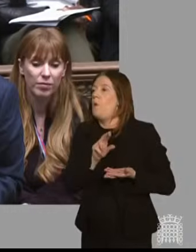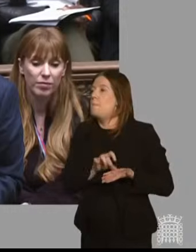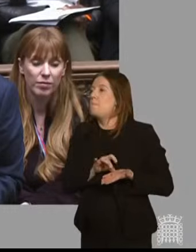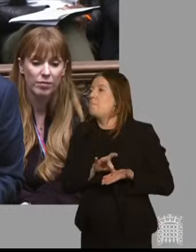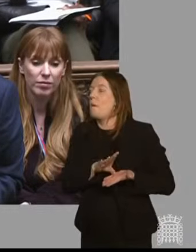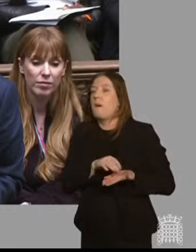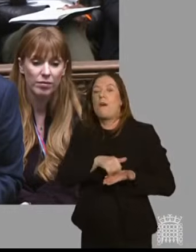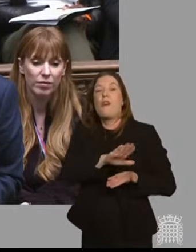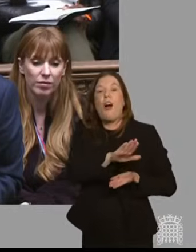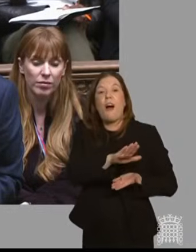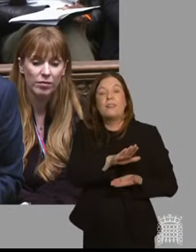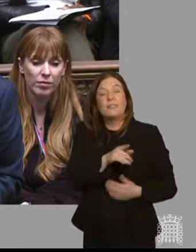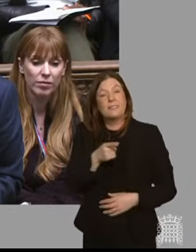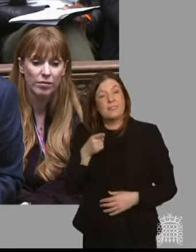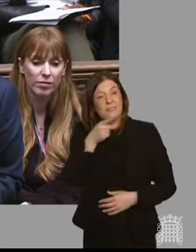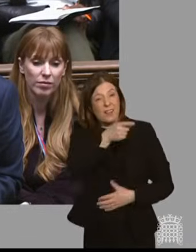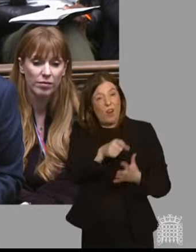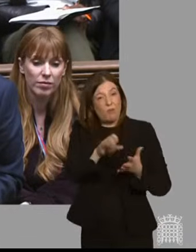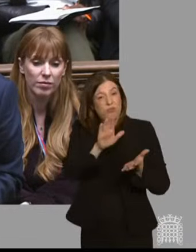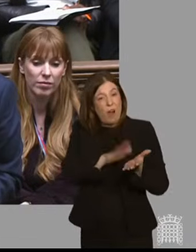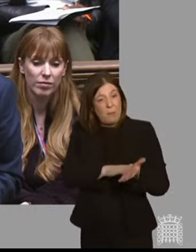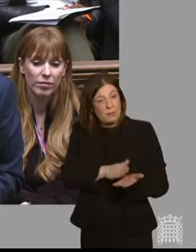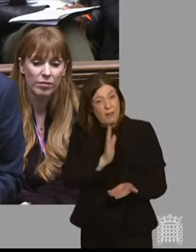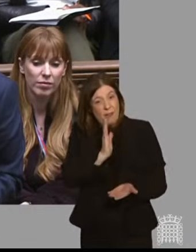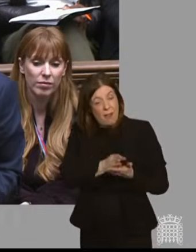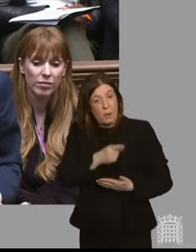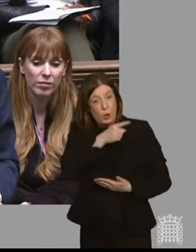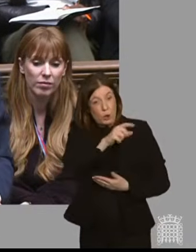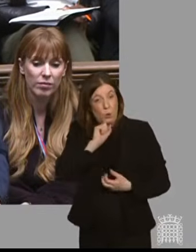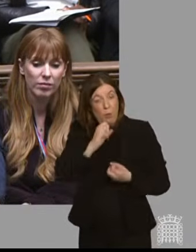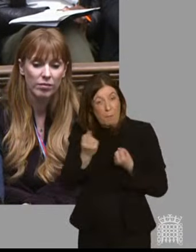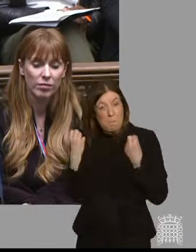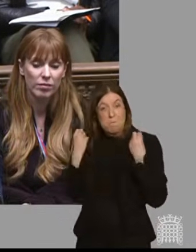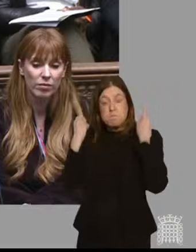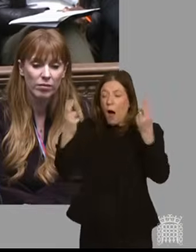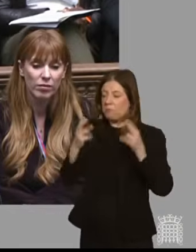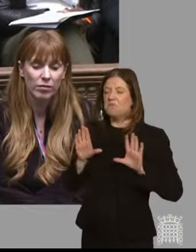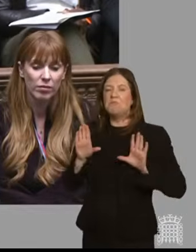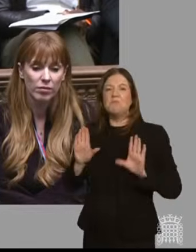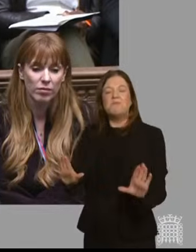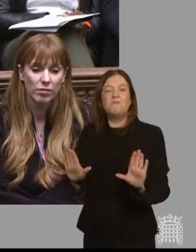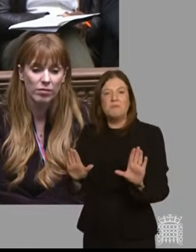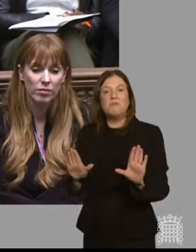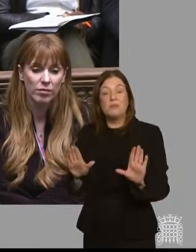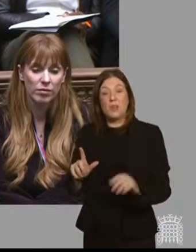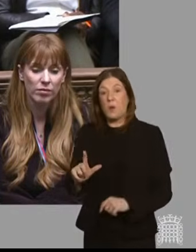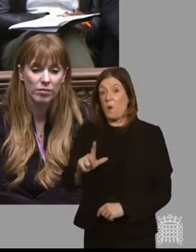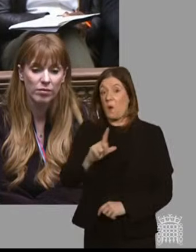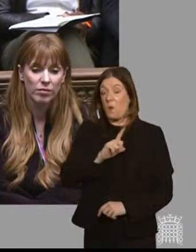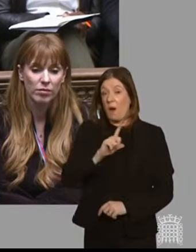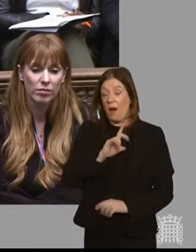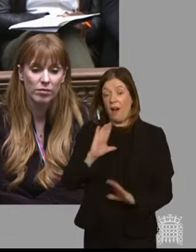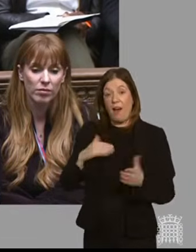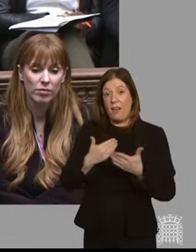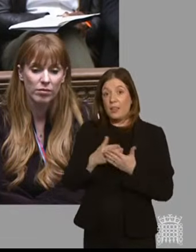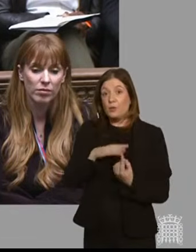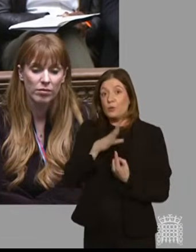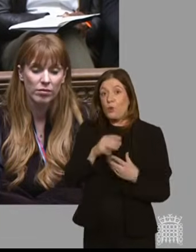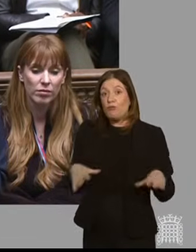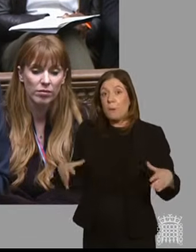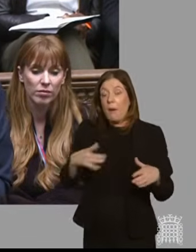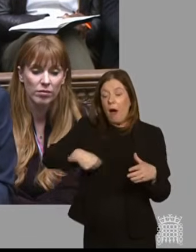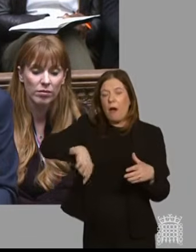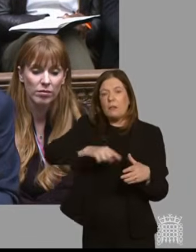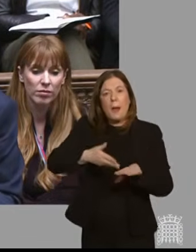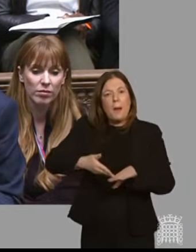them and end the pathetic spectacle of a Tory party that used to try and beat Nigel Farage, now